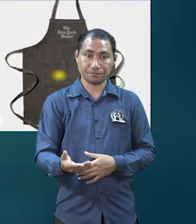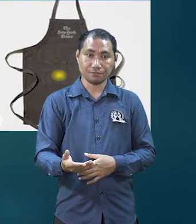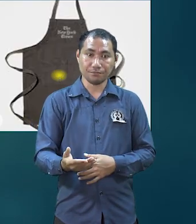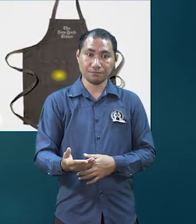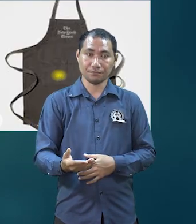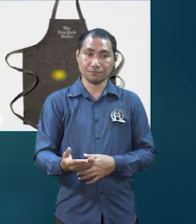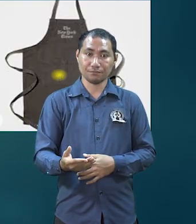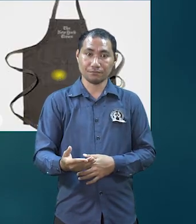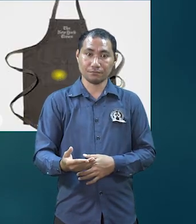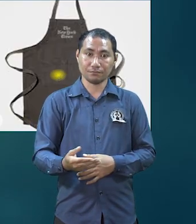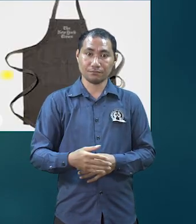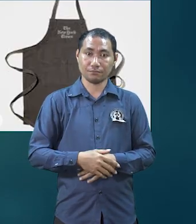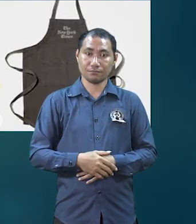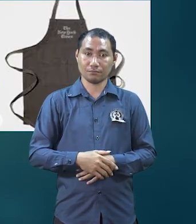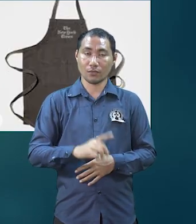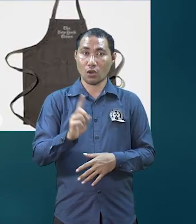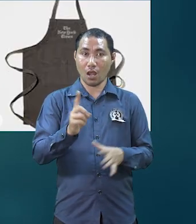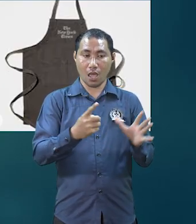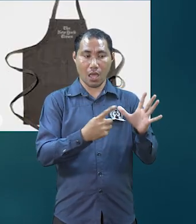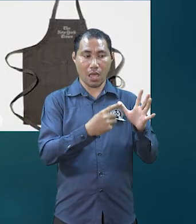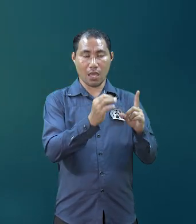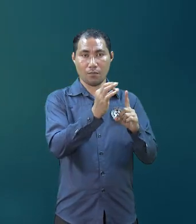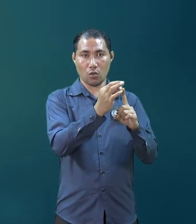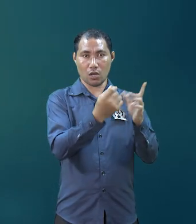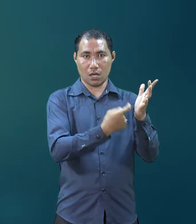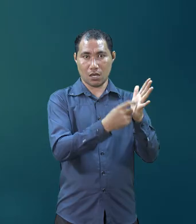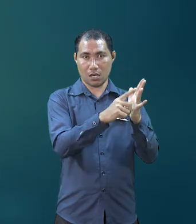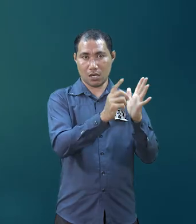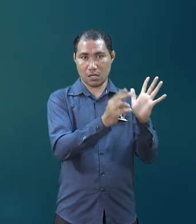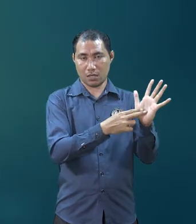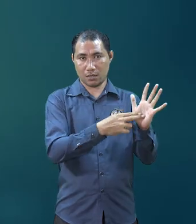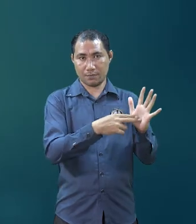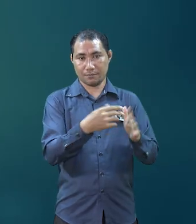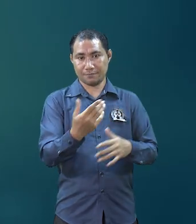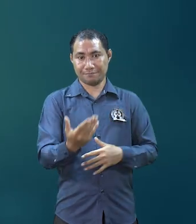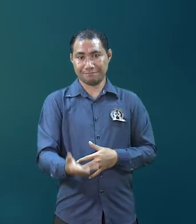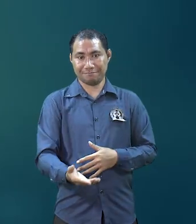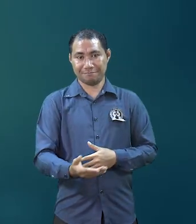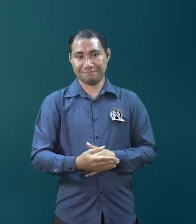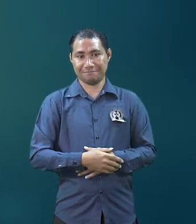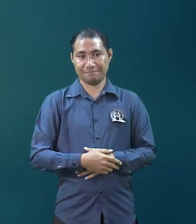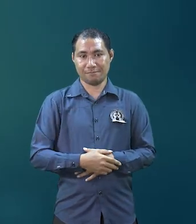So apron. Here's an apron.